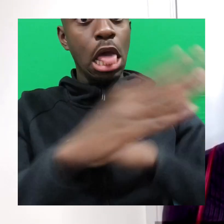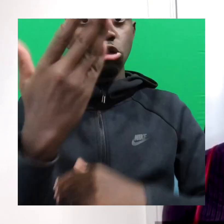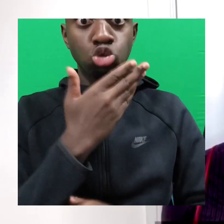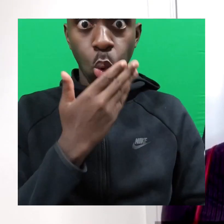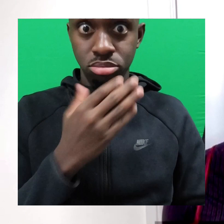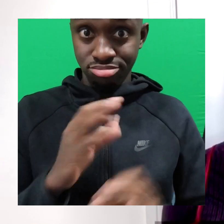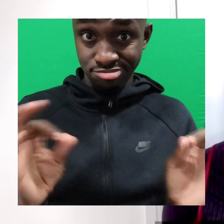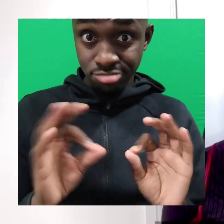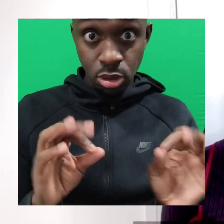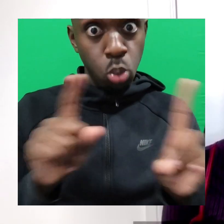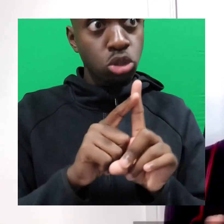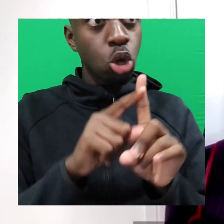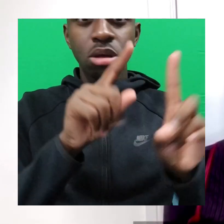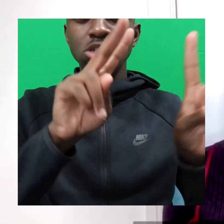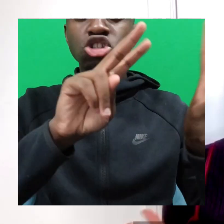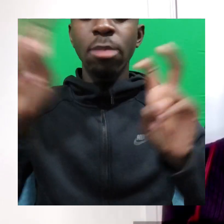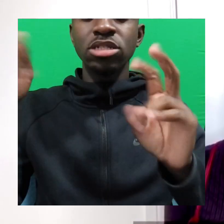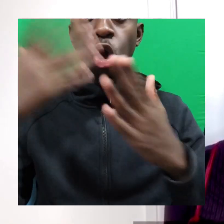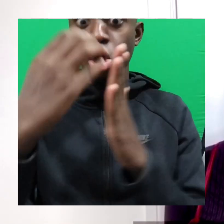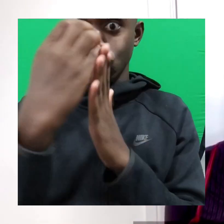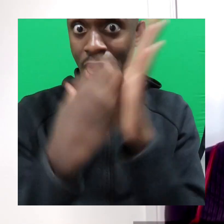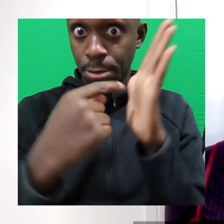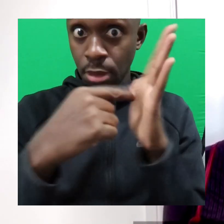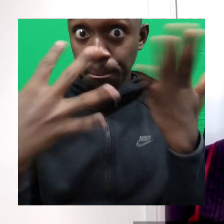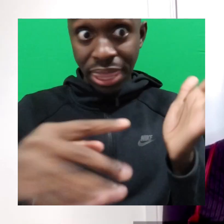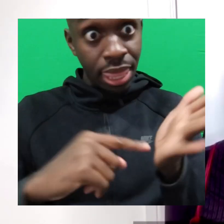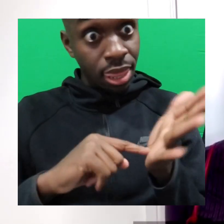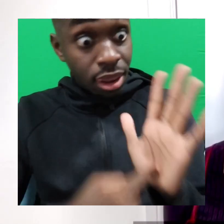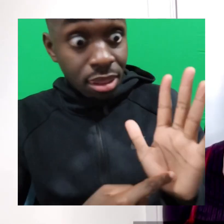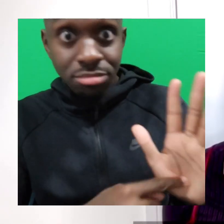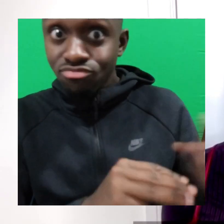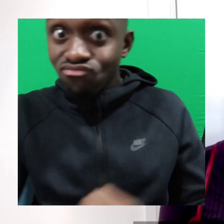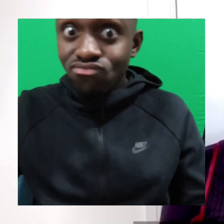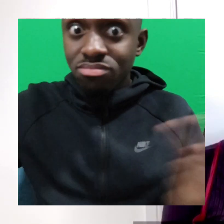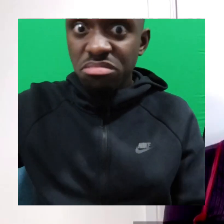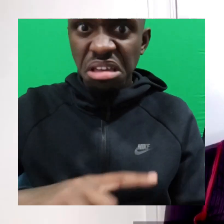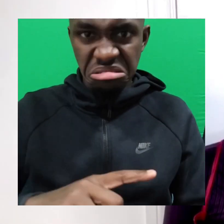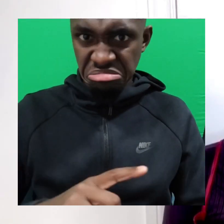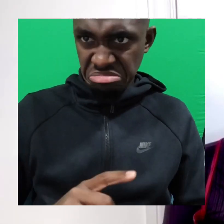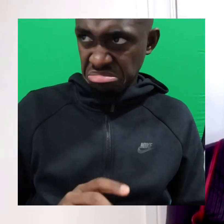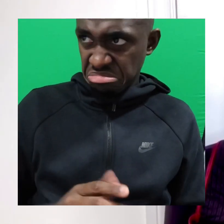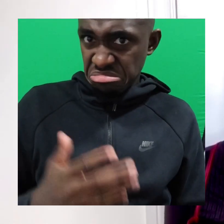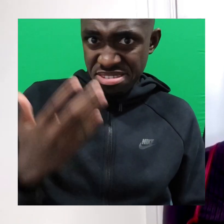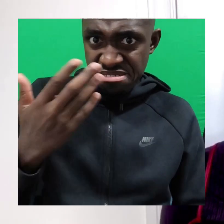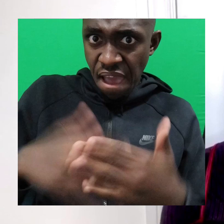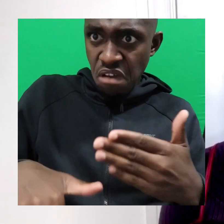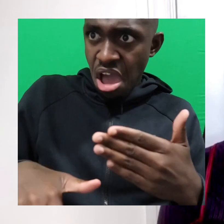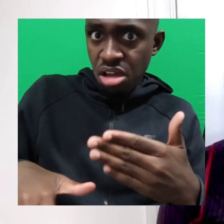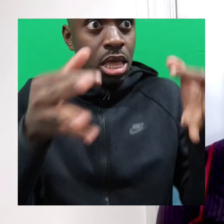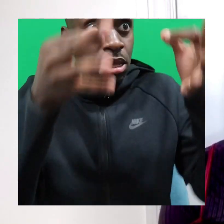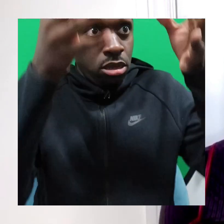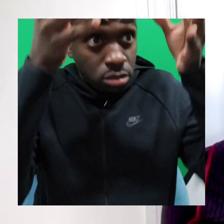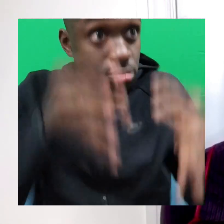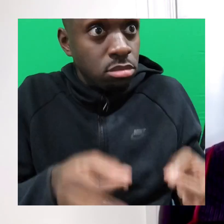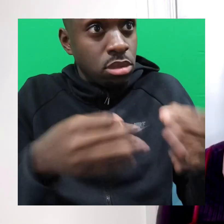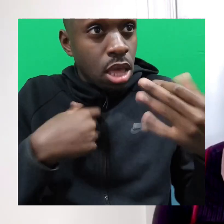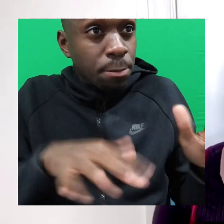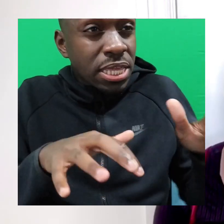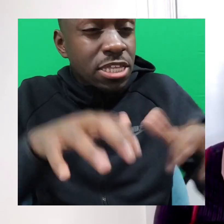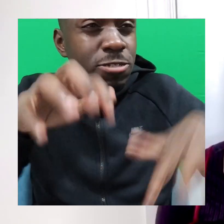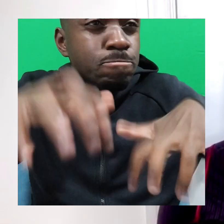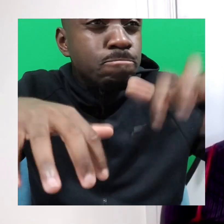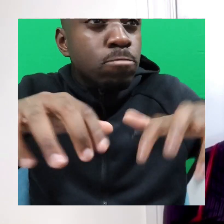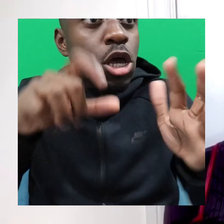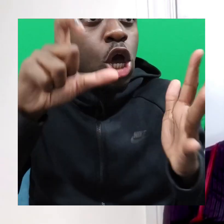that existed. Like the closest I've ever come to coding is MySpace, literally. So it's not something that I was